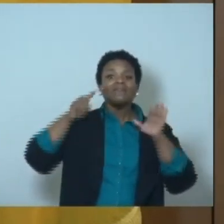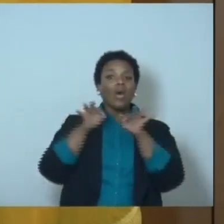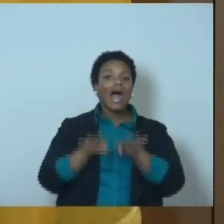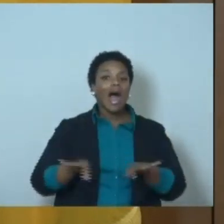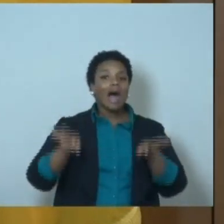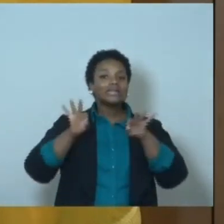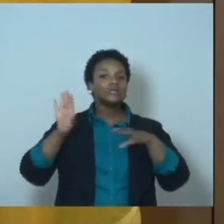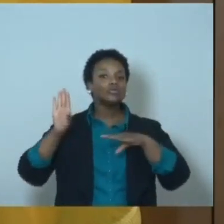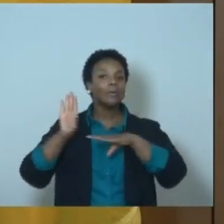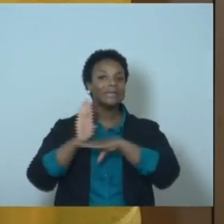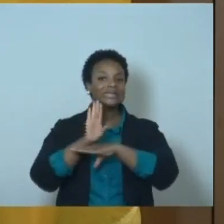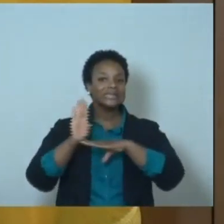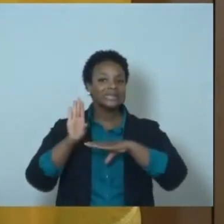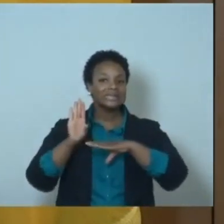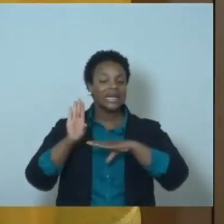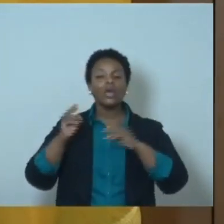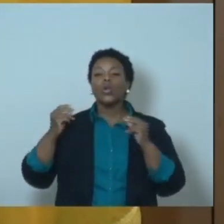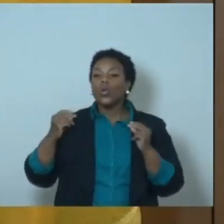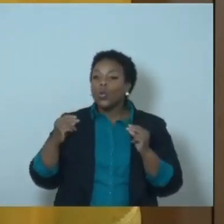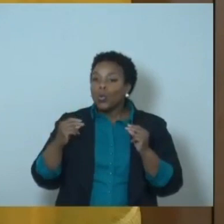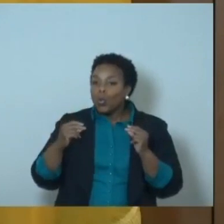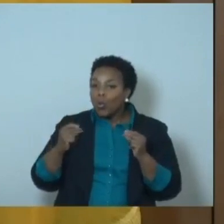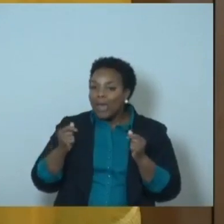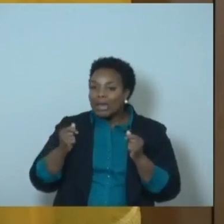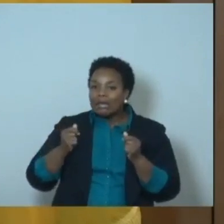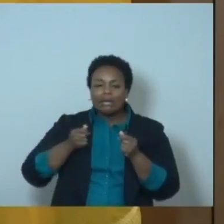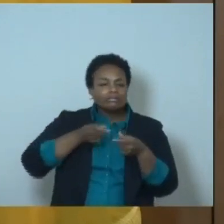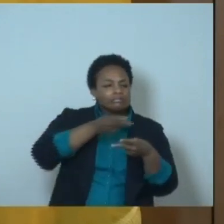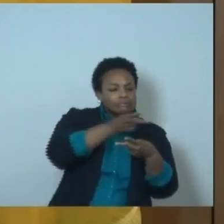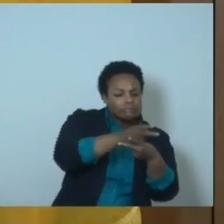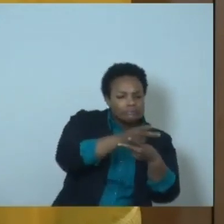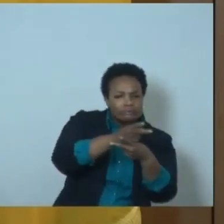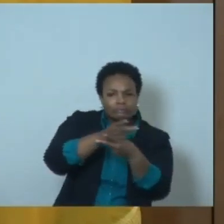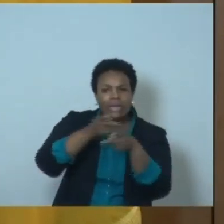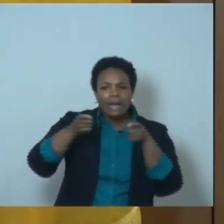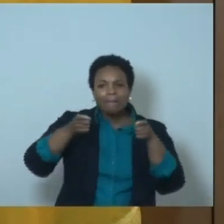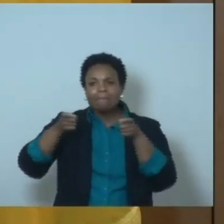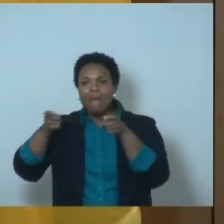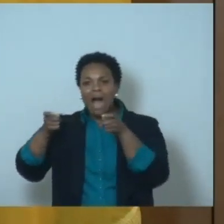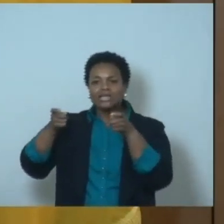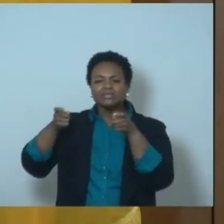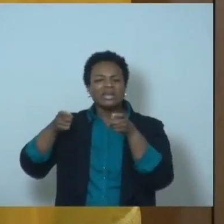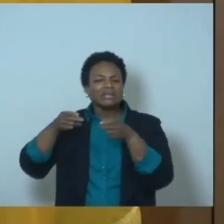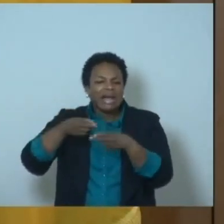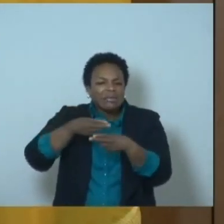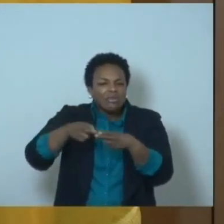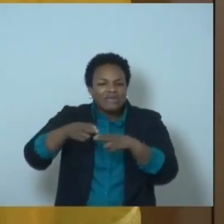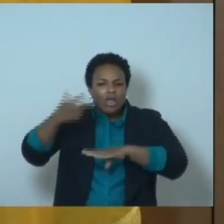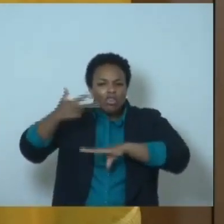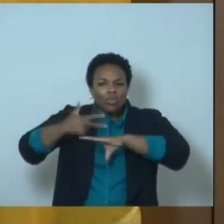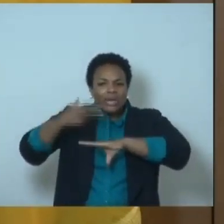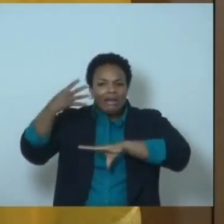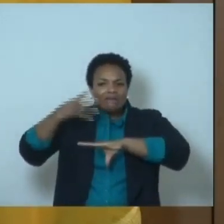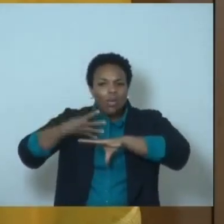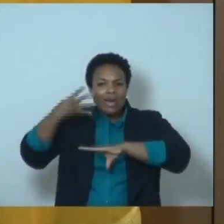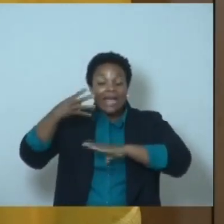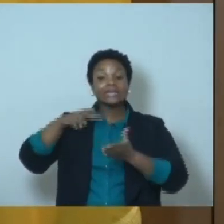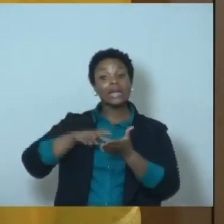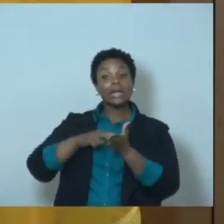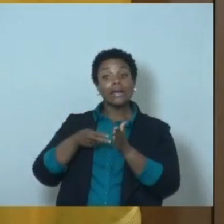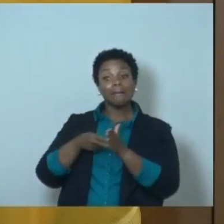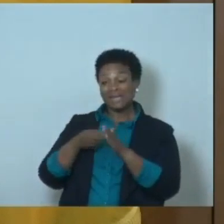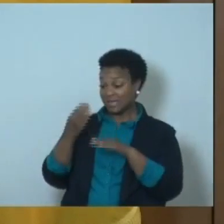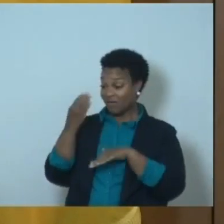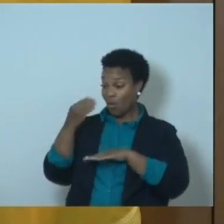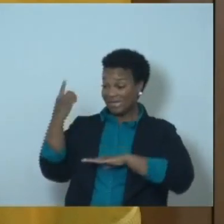so averaging 3 days, say, we have removed the 14-day restriction. So folks who are